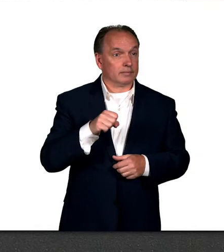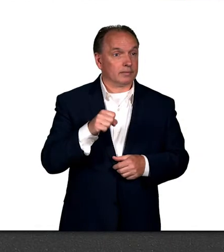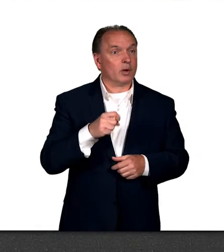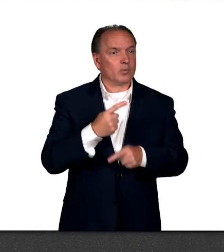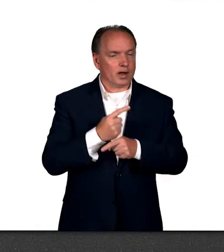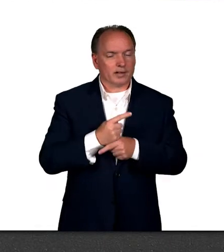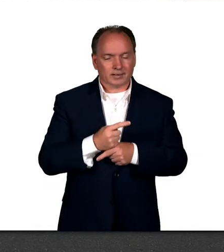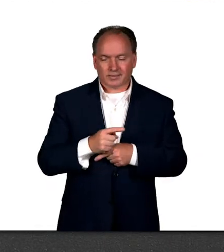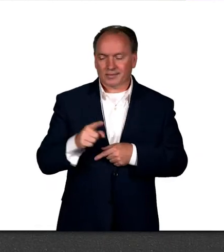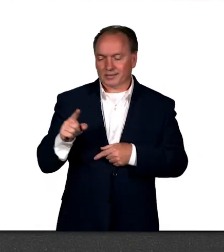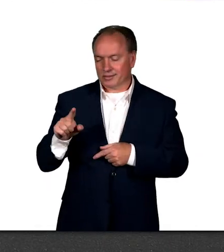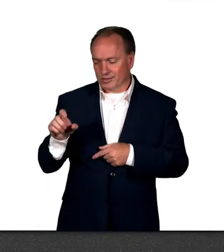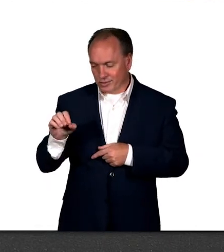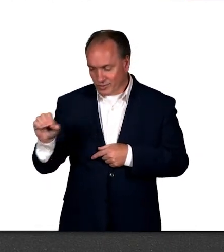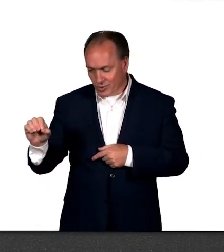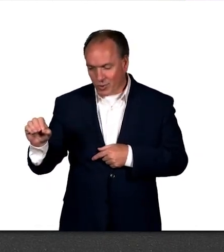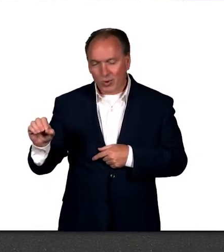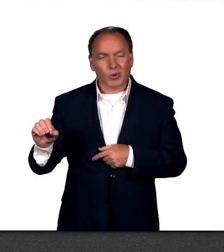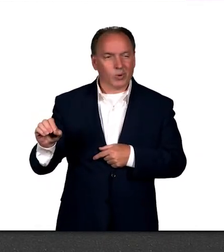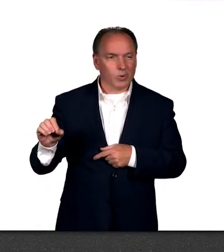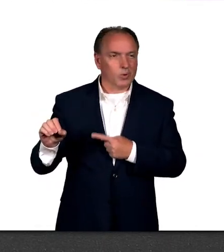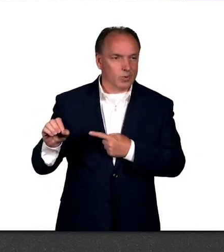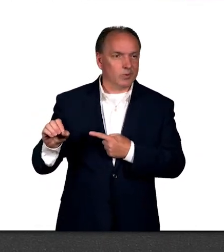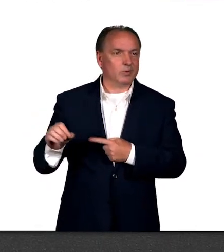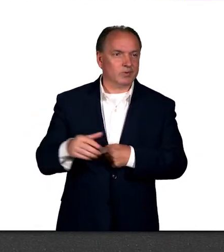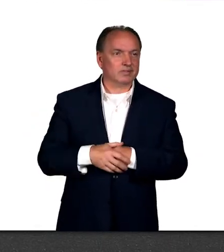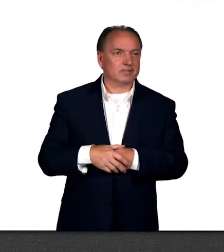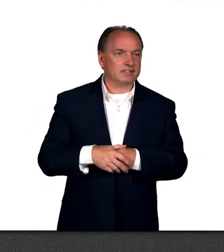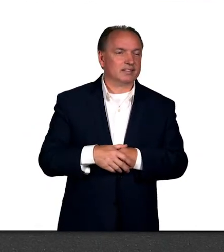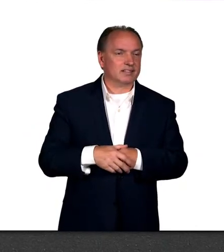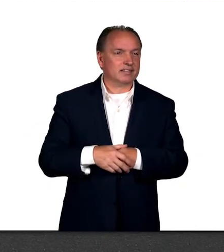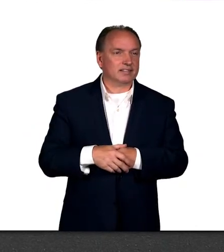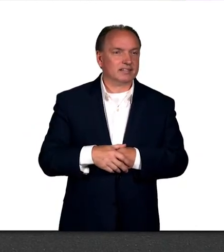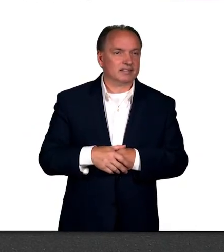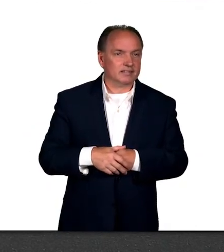Yes, very good. The zoo.